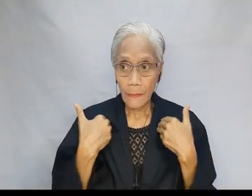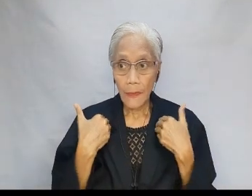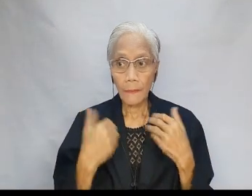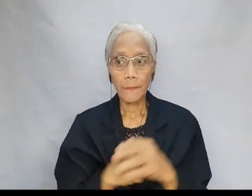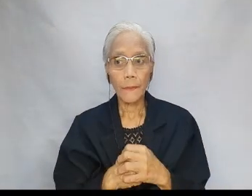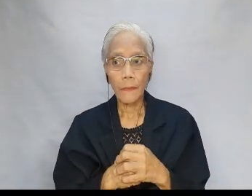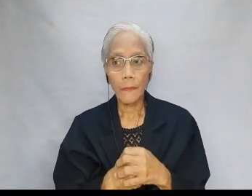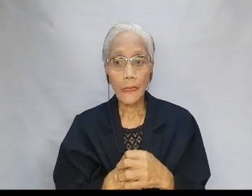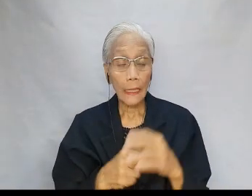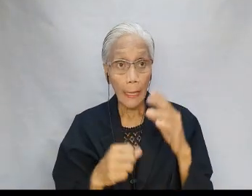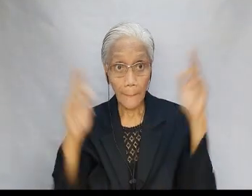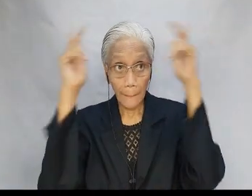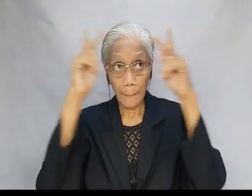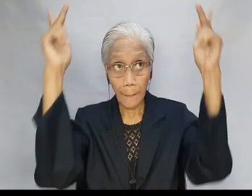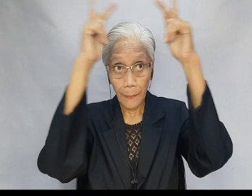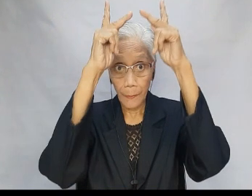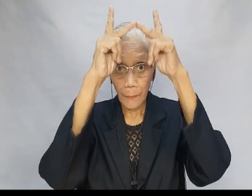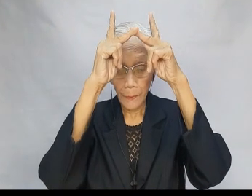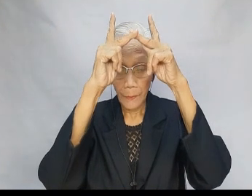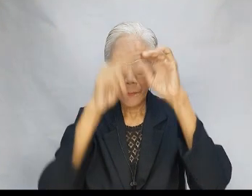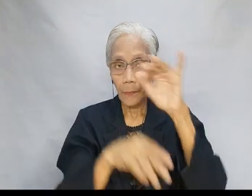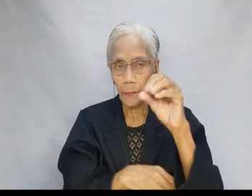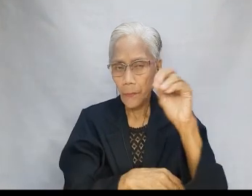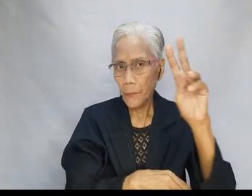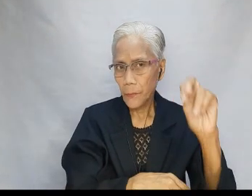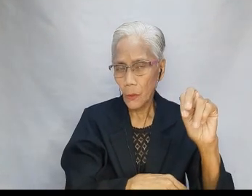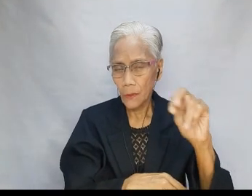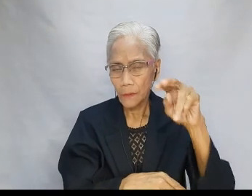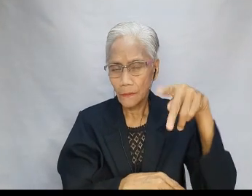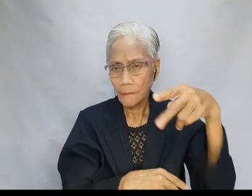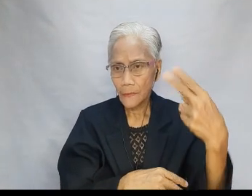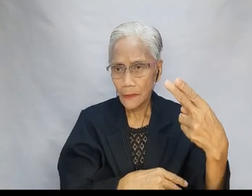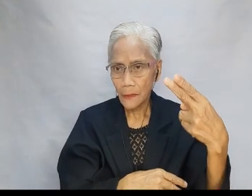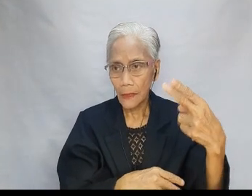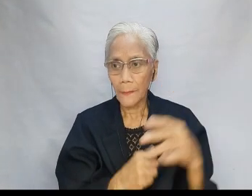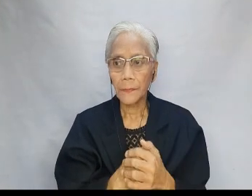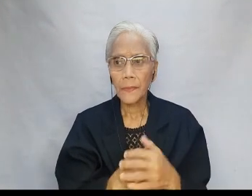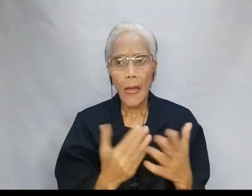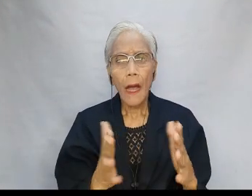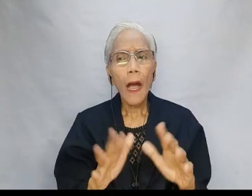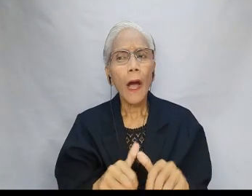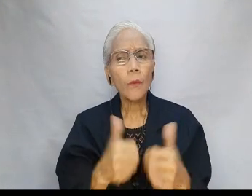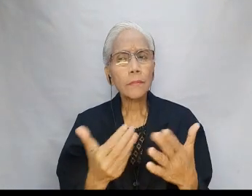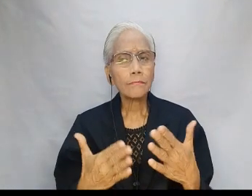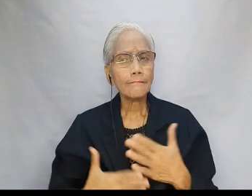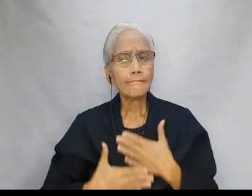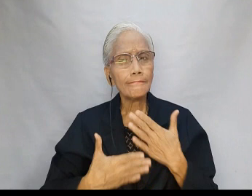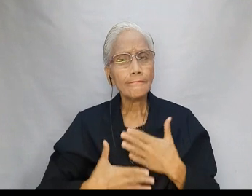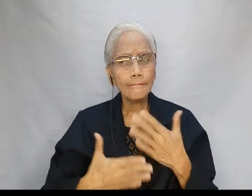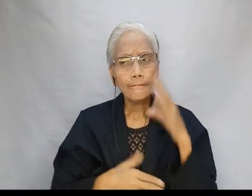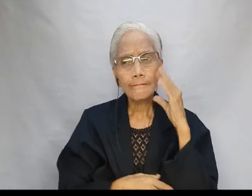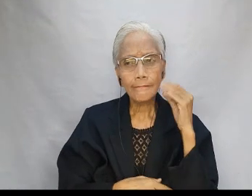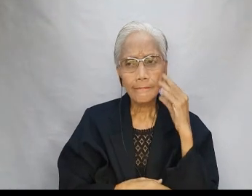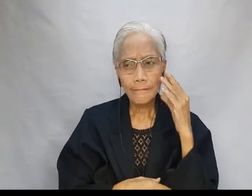number 30, and I quote John Paul II, "How can I ever express the happiness of a marriage joined by